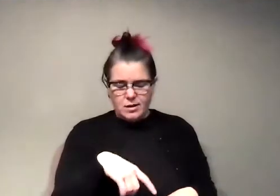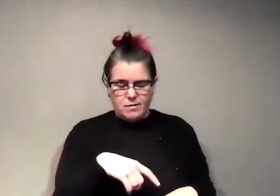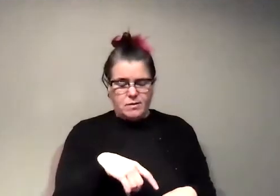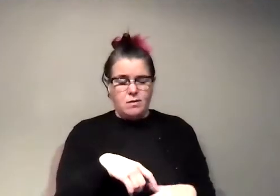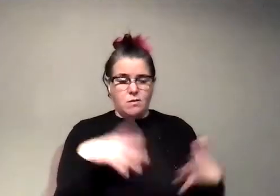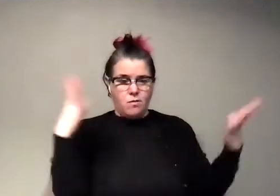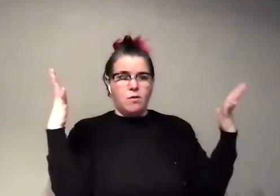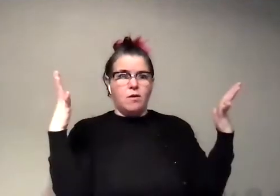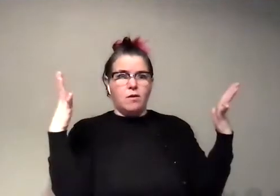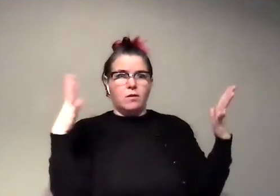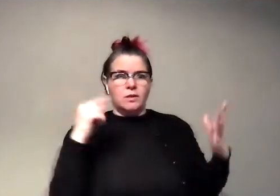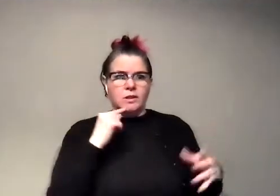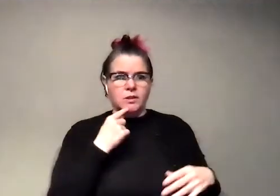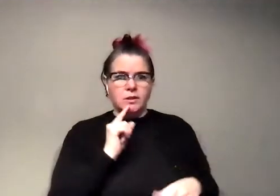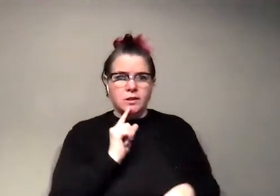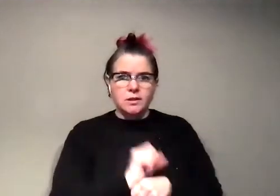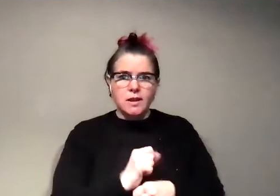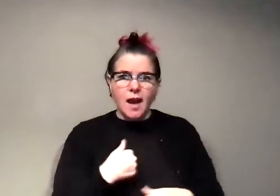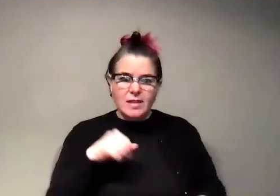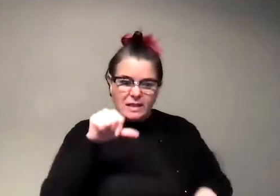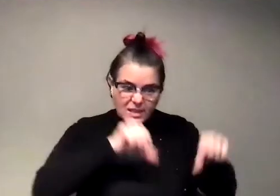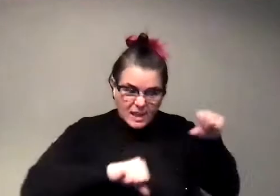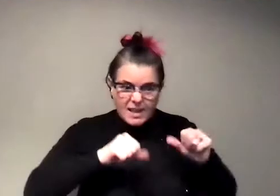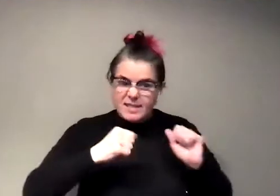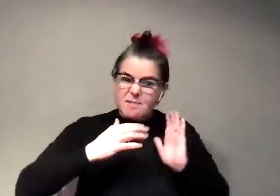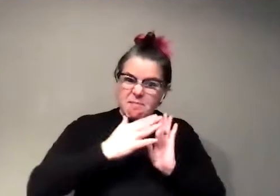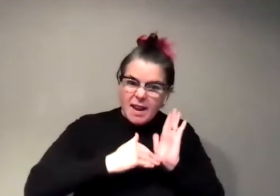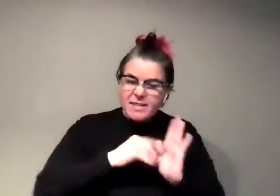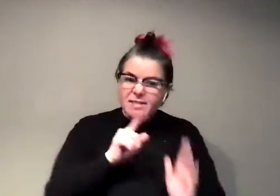whoa, are you serious? There's science in painting.